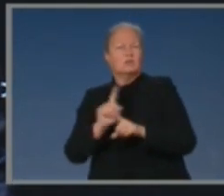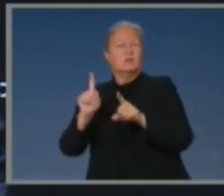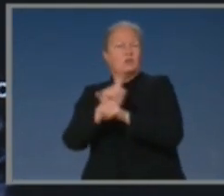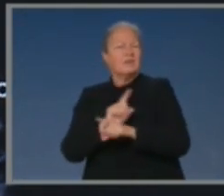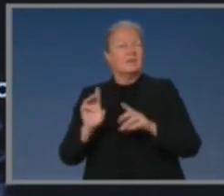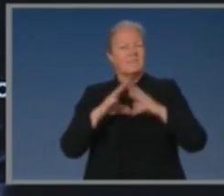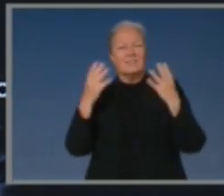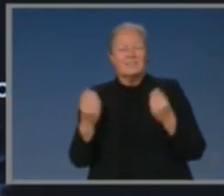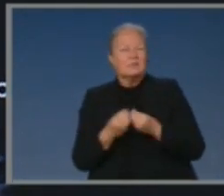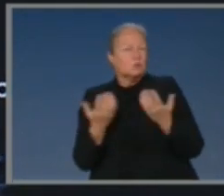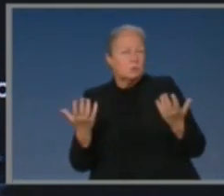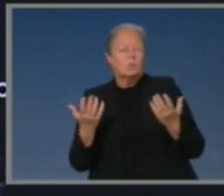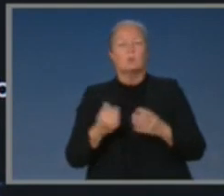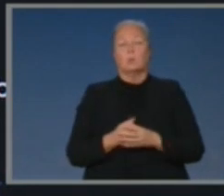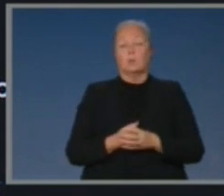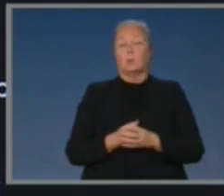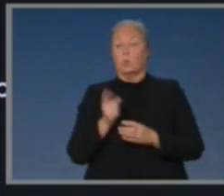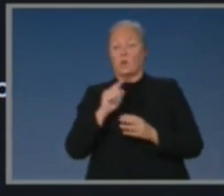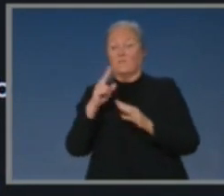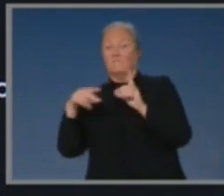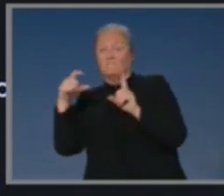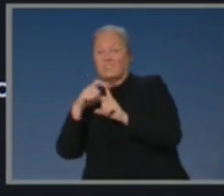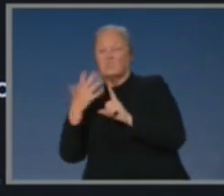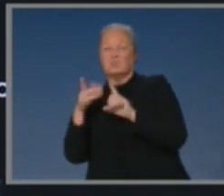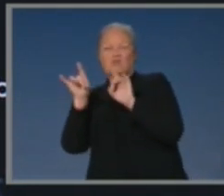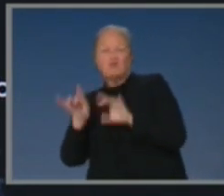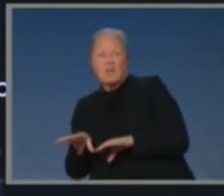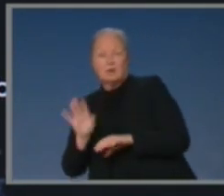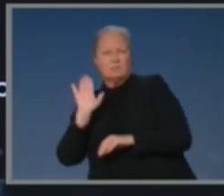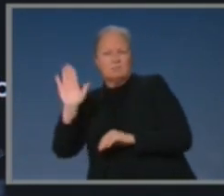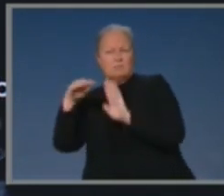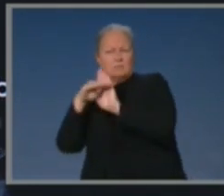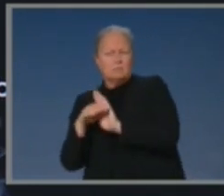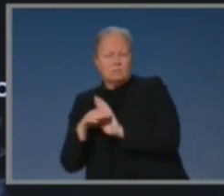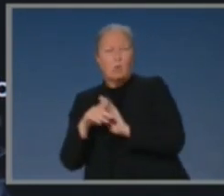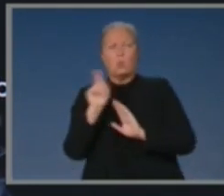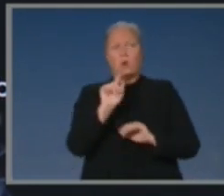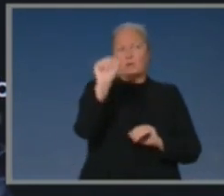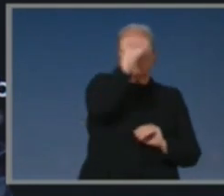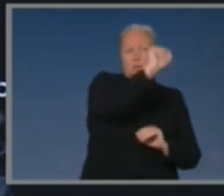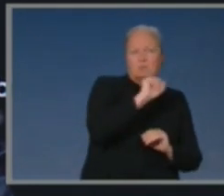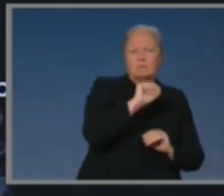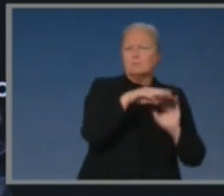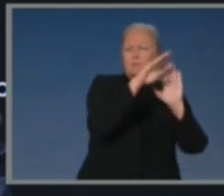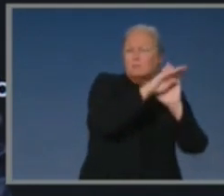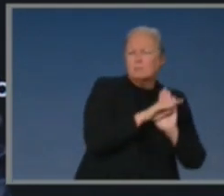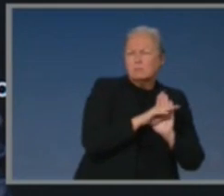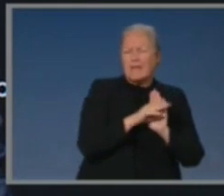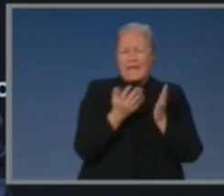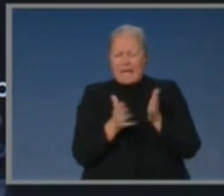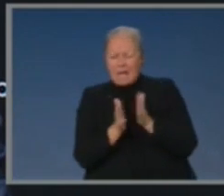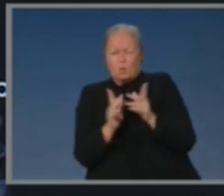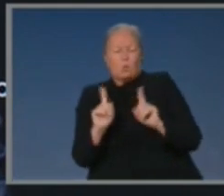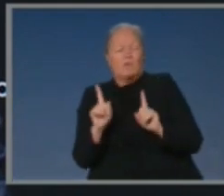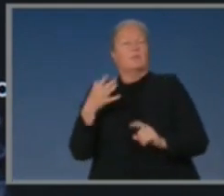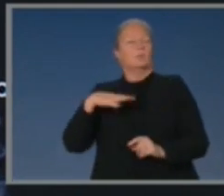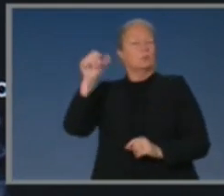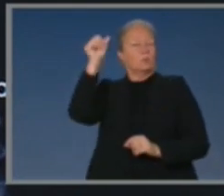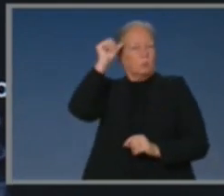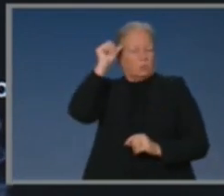to federal and state law, and understand how those laws would be enforced and regulated. So in response to that need